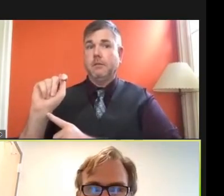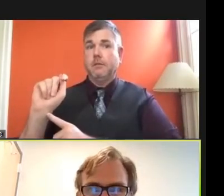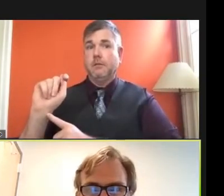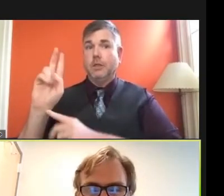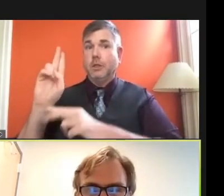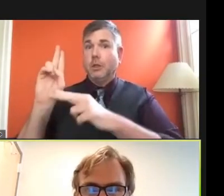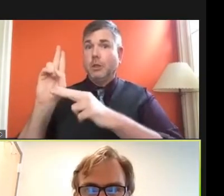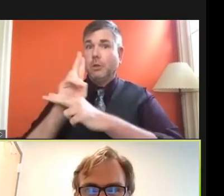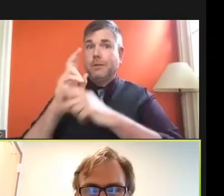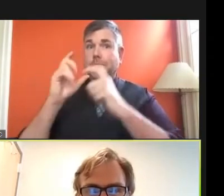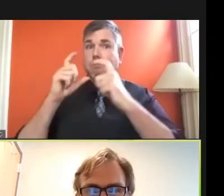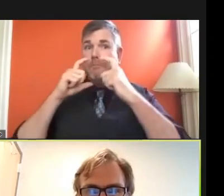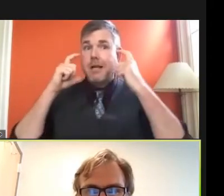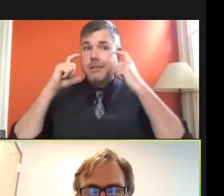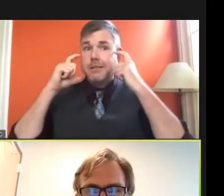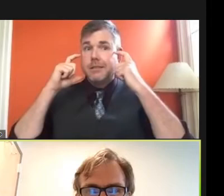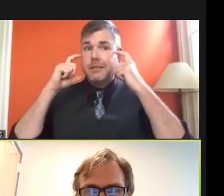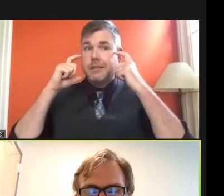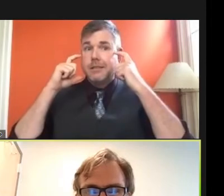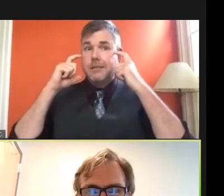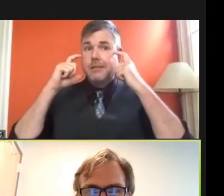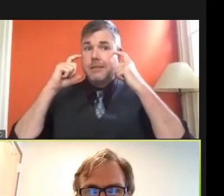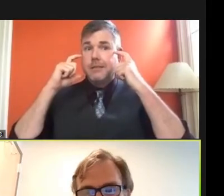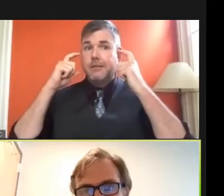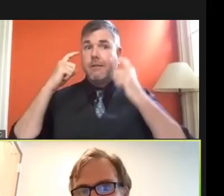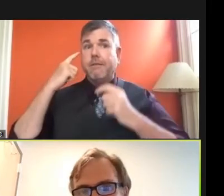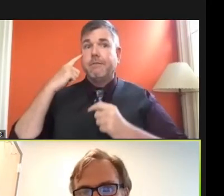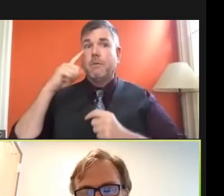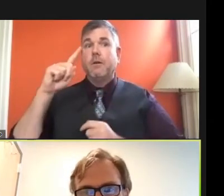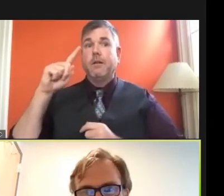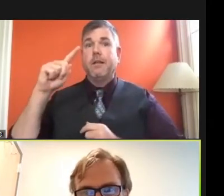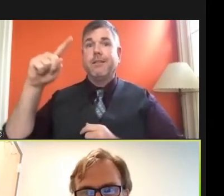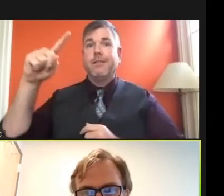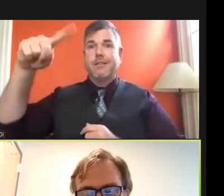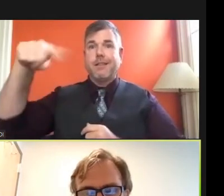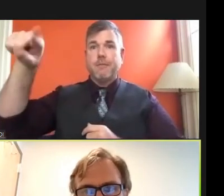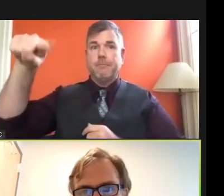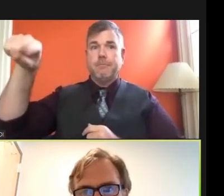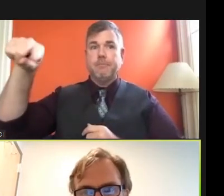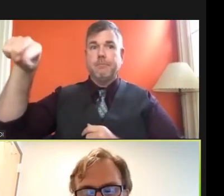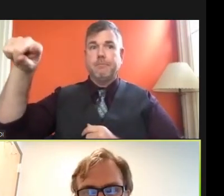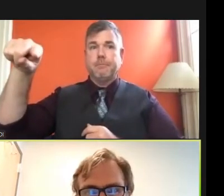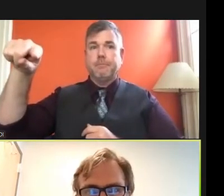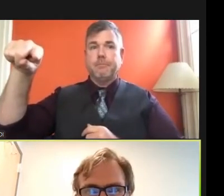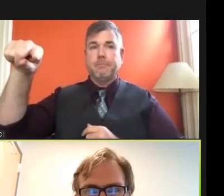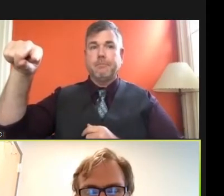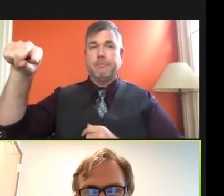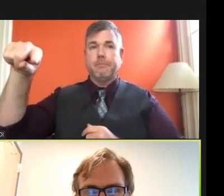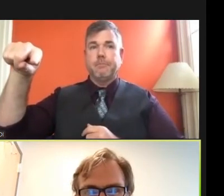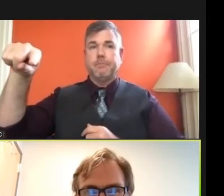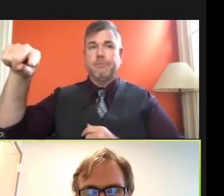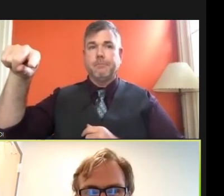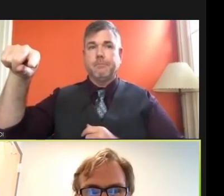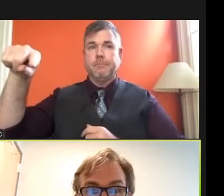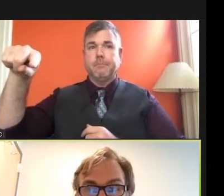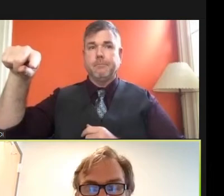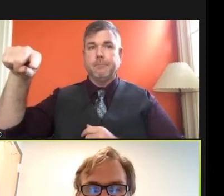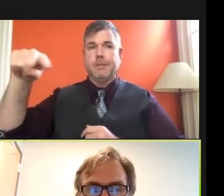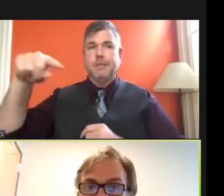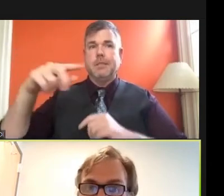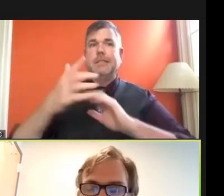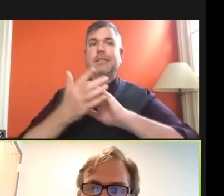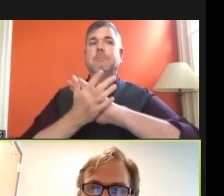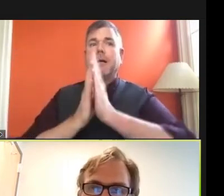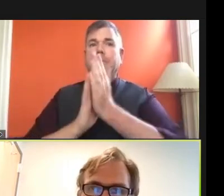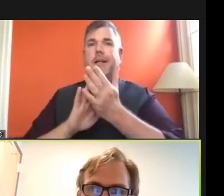that is exerted there that it's recognized as a matter of community responsibility and welfare. And it's a matter of,